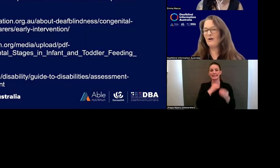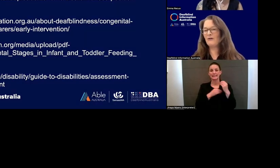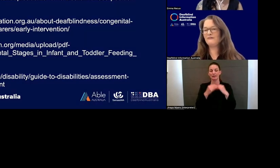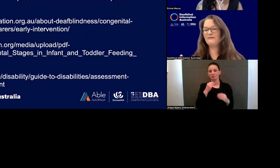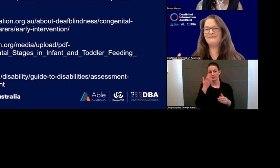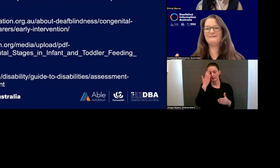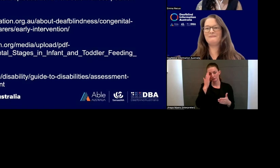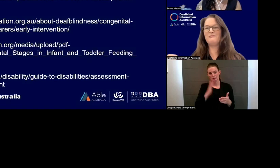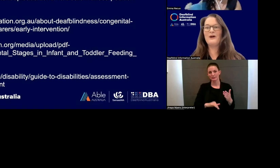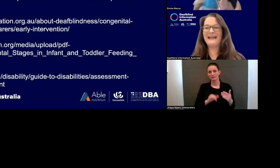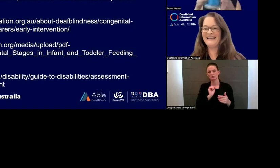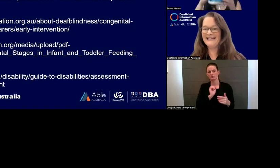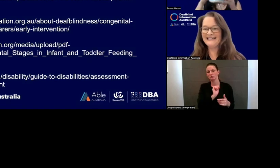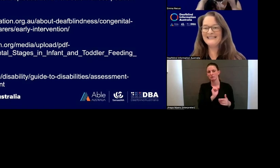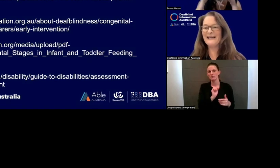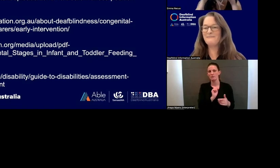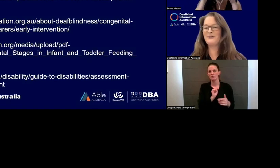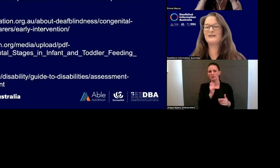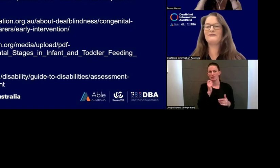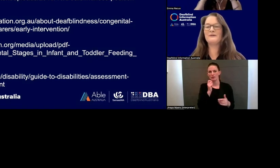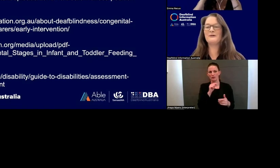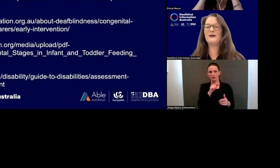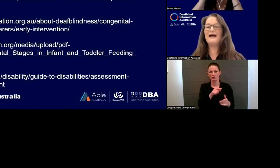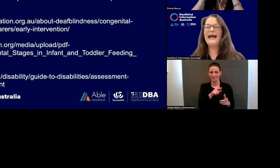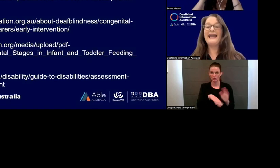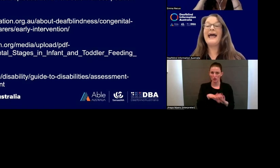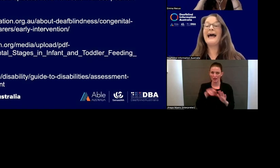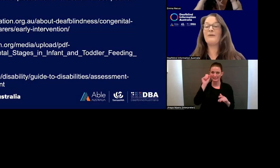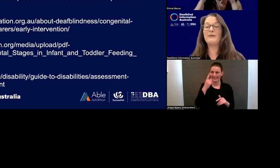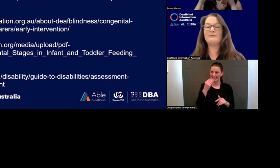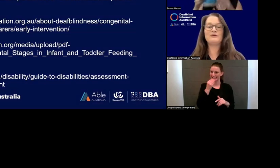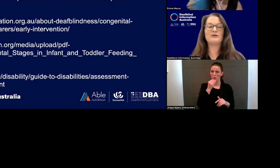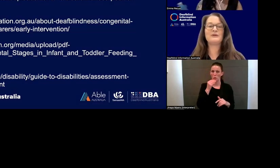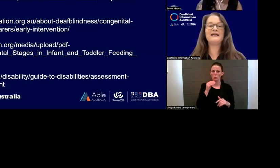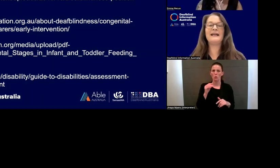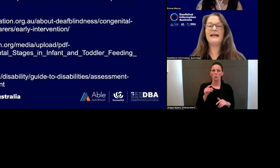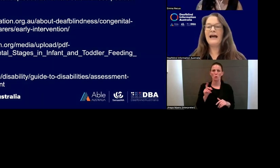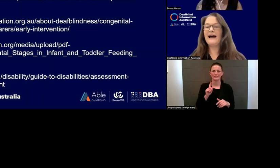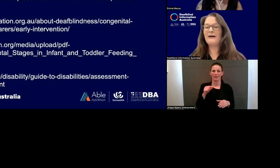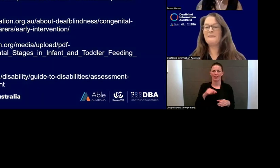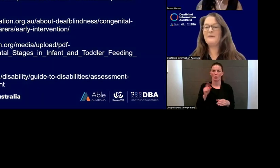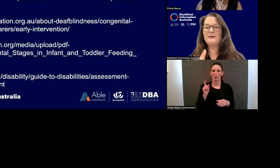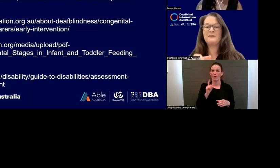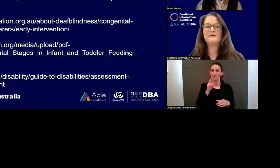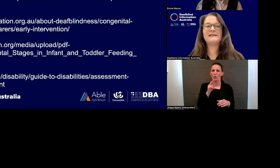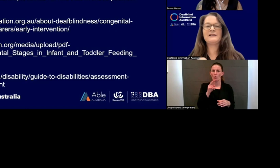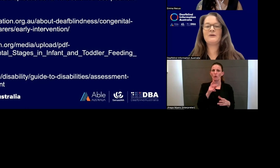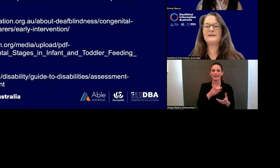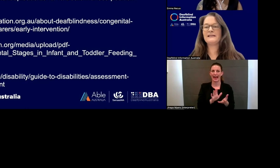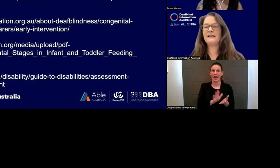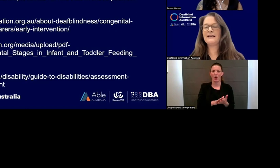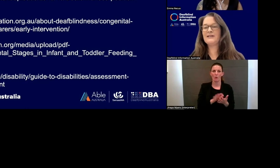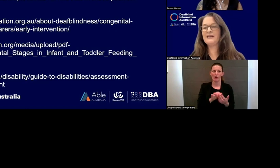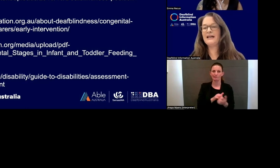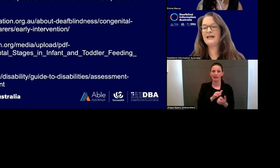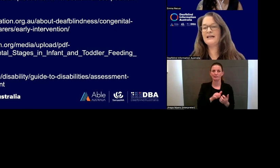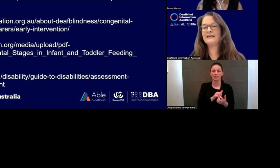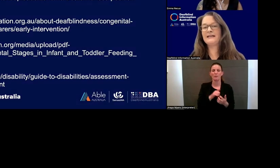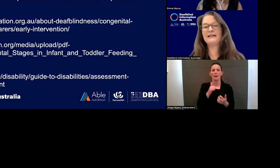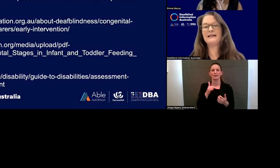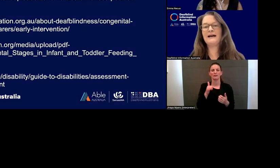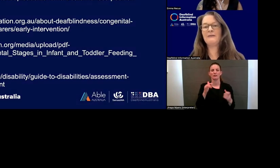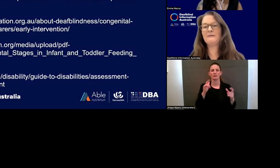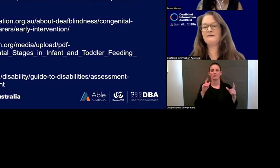understanding of what eating is and what it's for and how people do it. Maybe if we could stop the slide